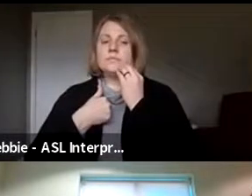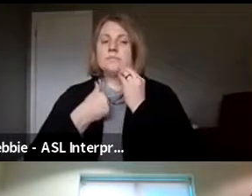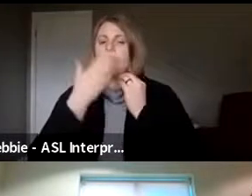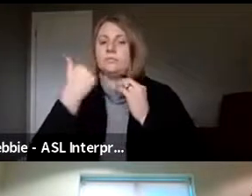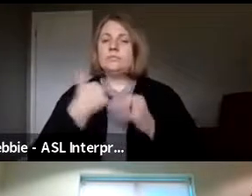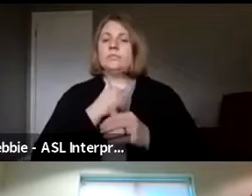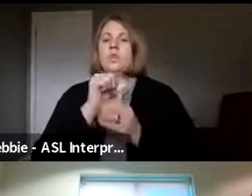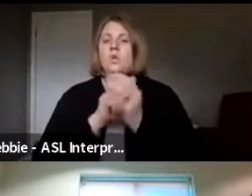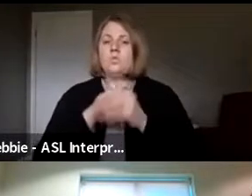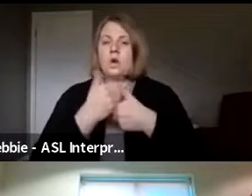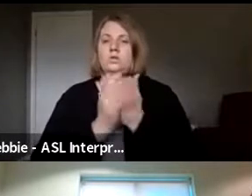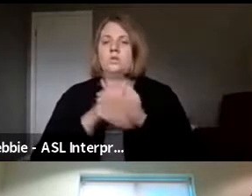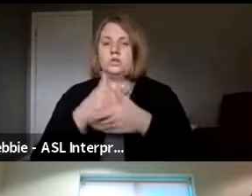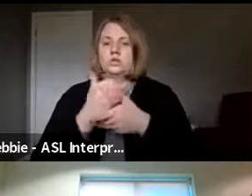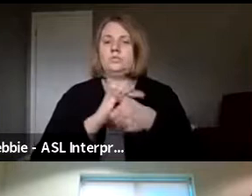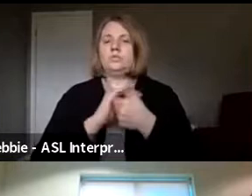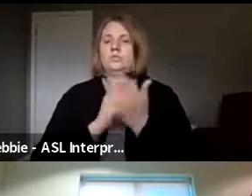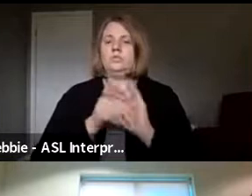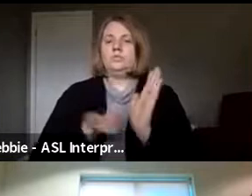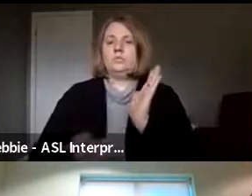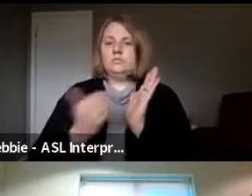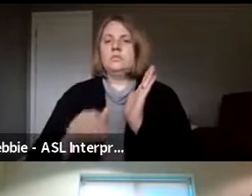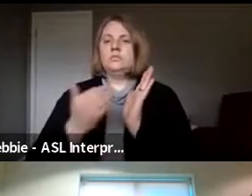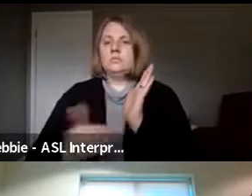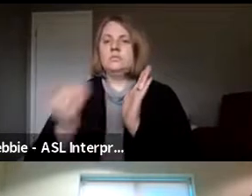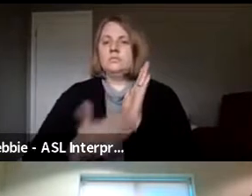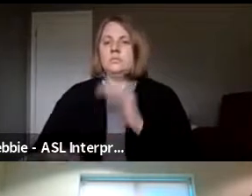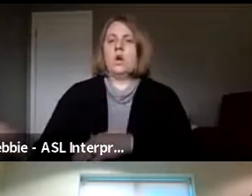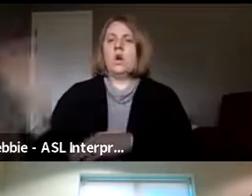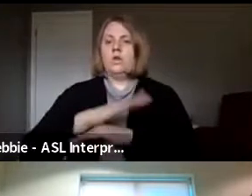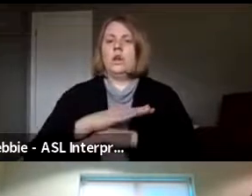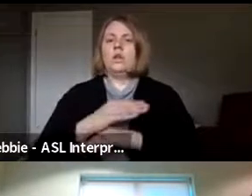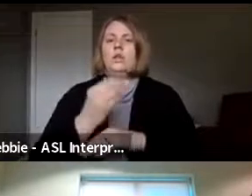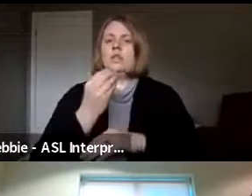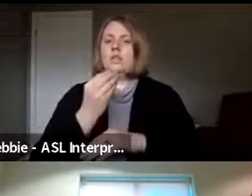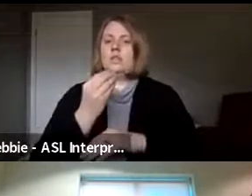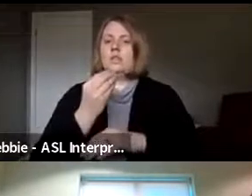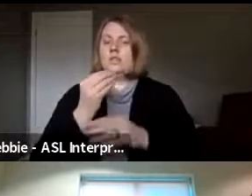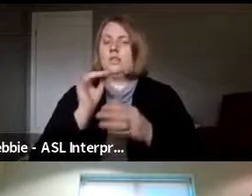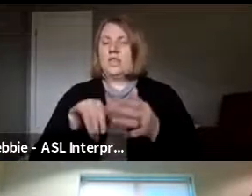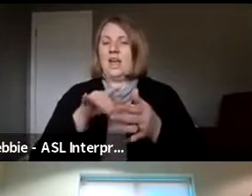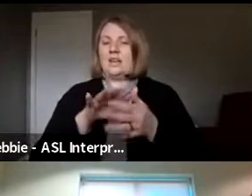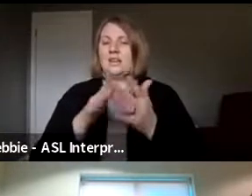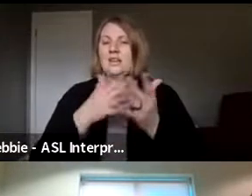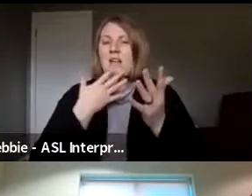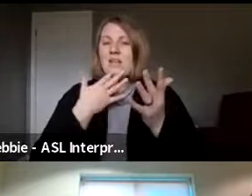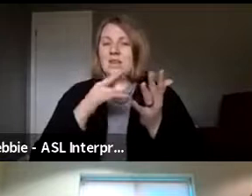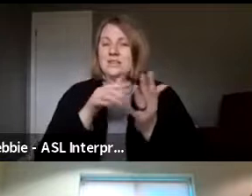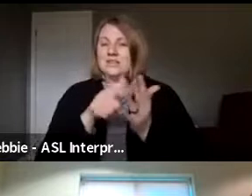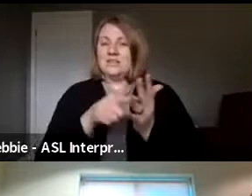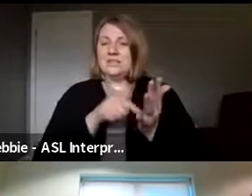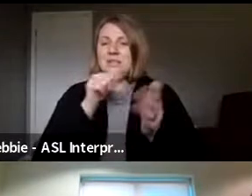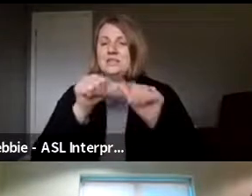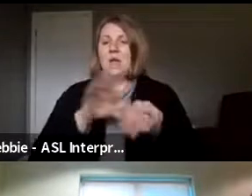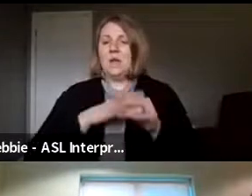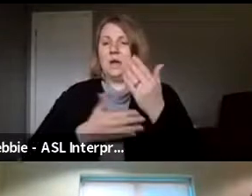hands 10,000 times a day, the food coloring stayed on my hands for less than 24 hours. And